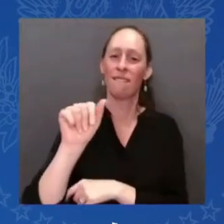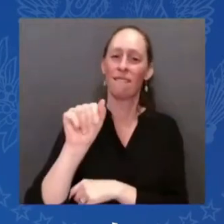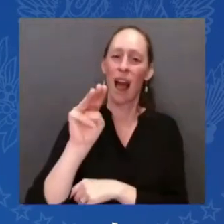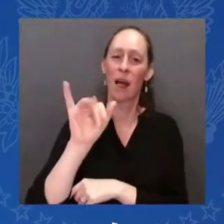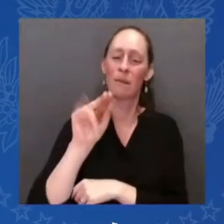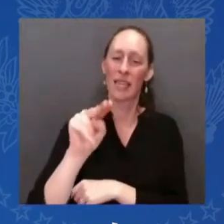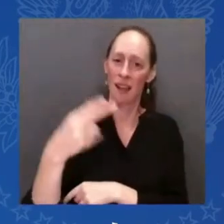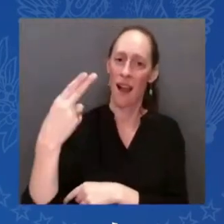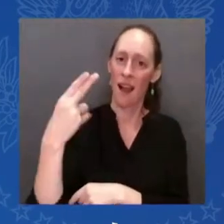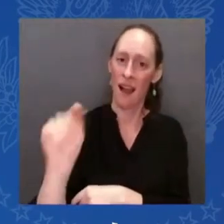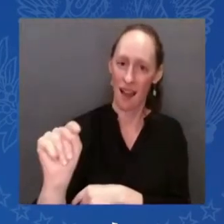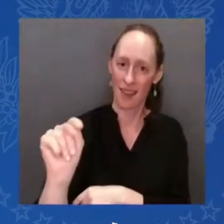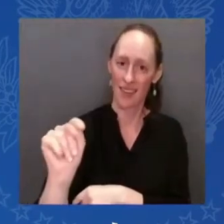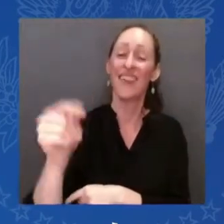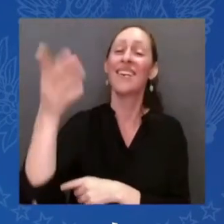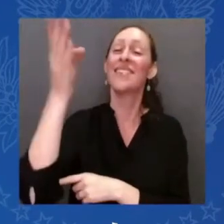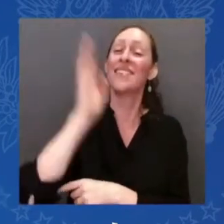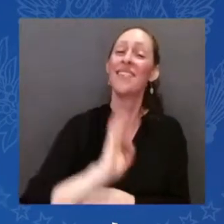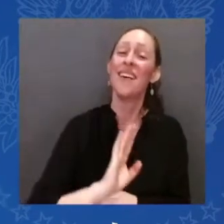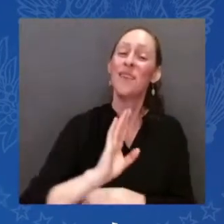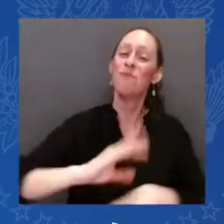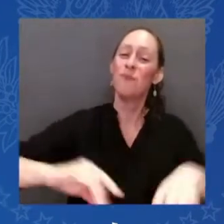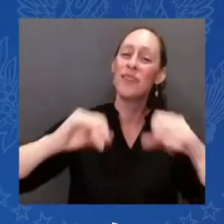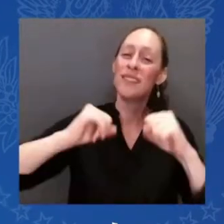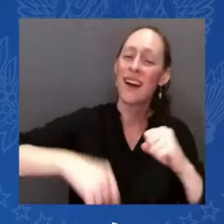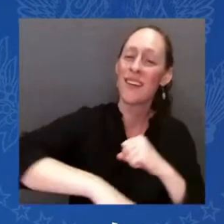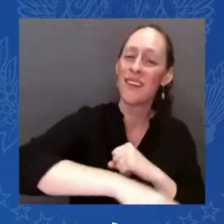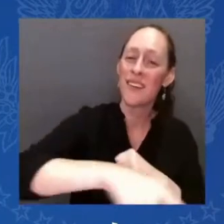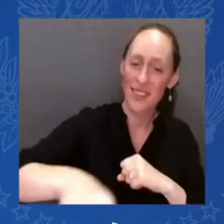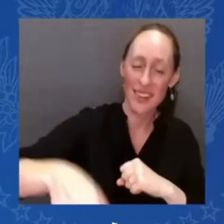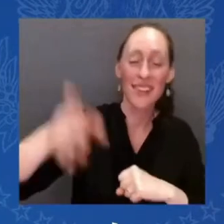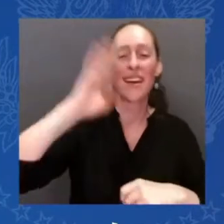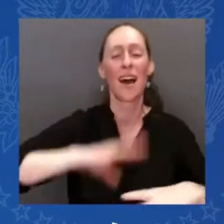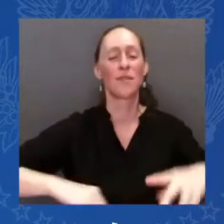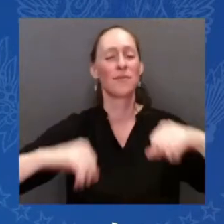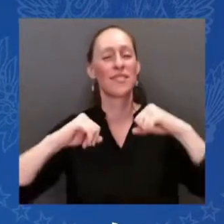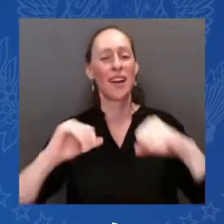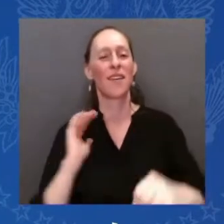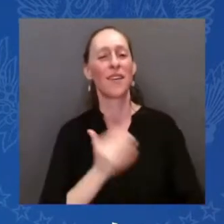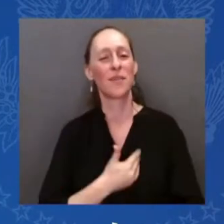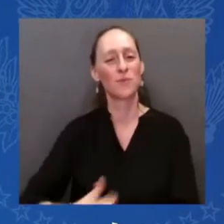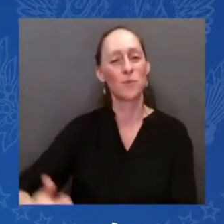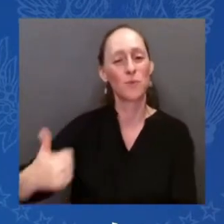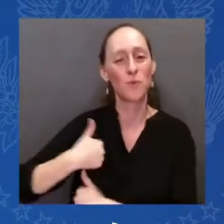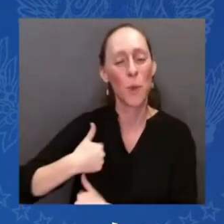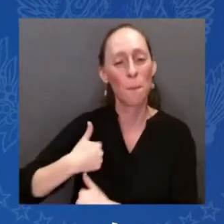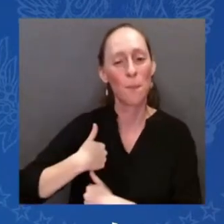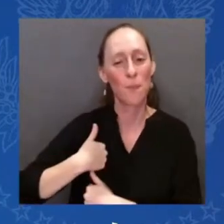Enjoy the film. Enjoy your house. Enjoy the grounds. Thank you, thank you, thank you.